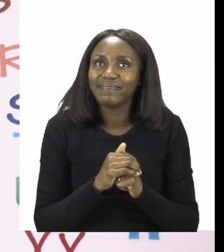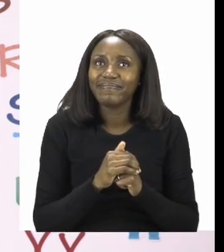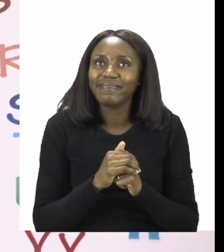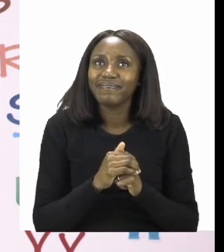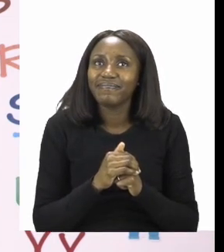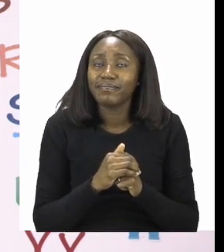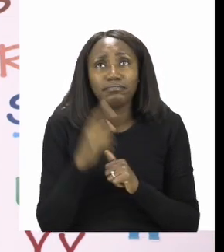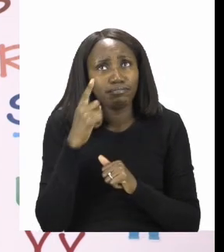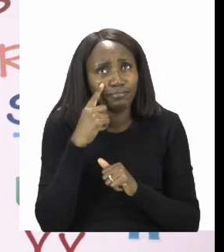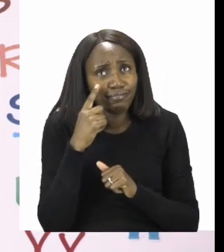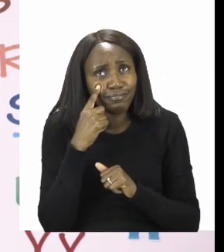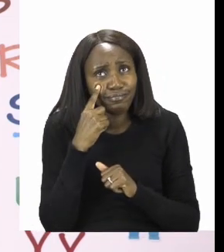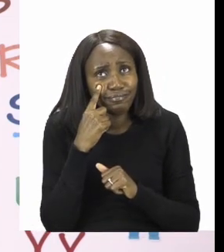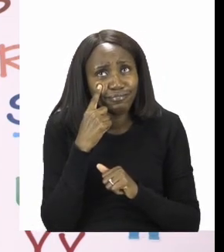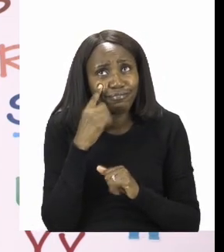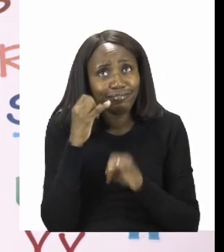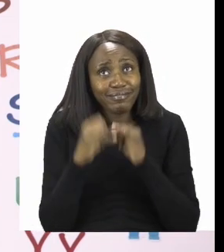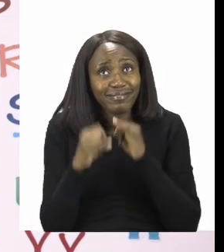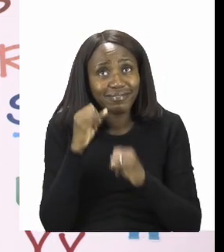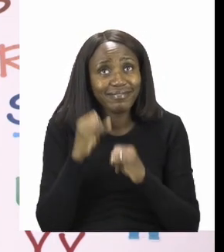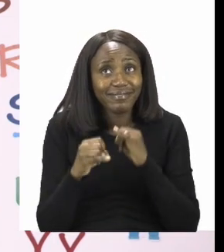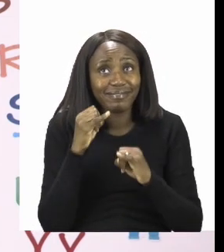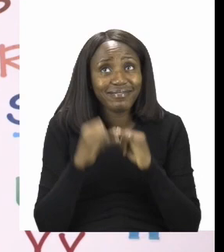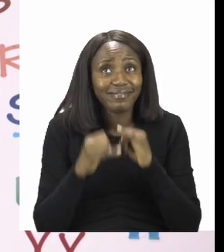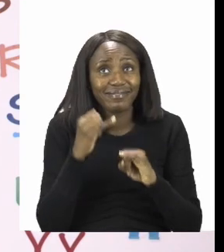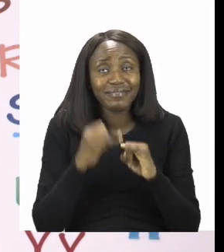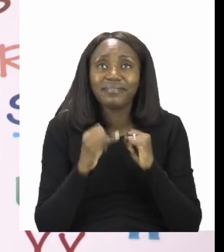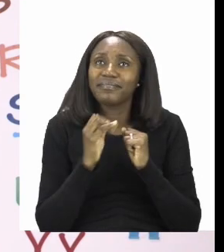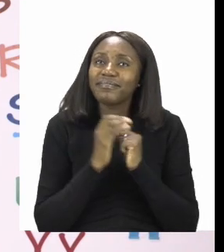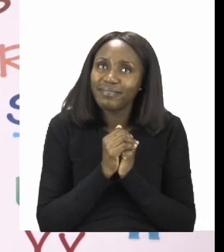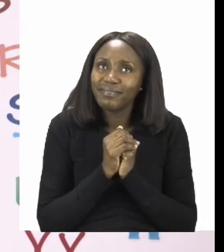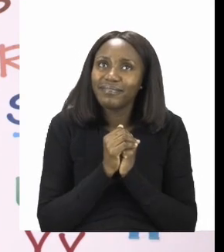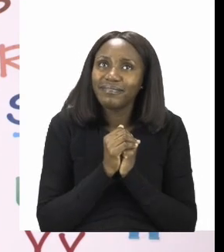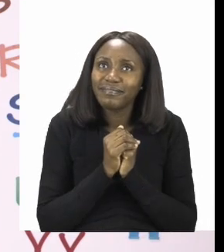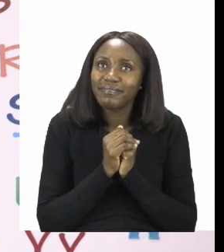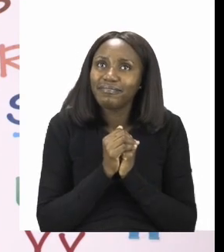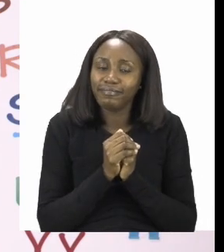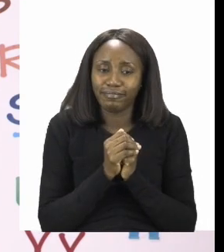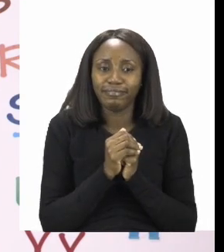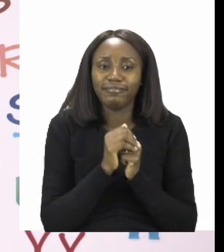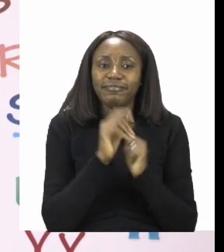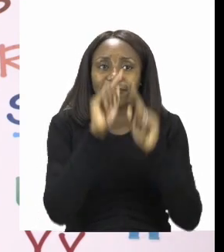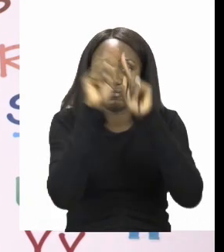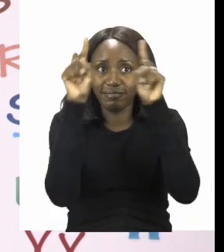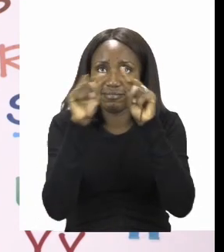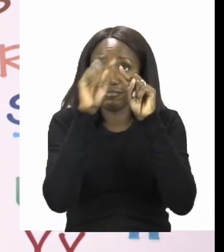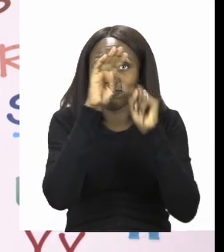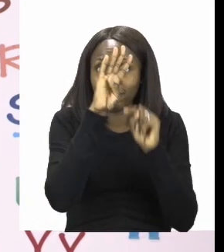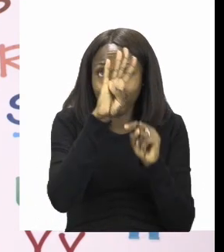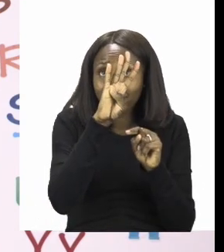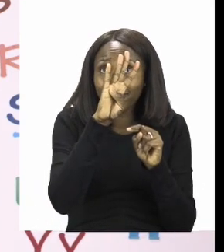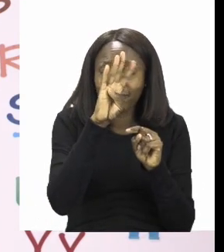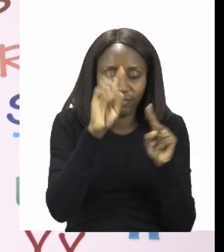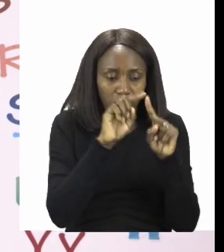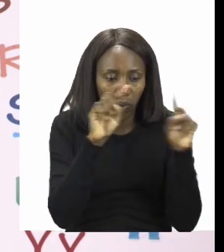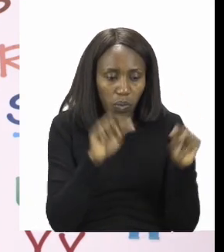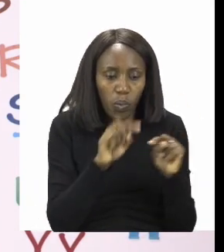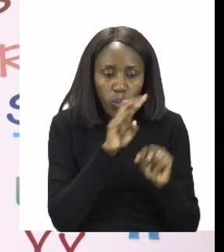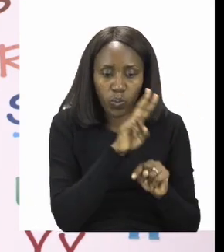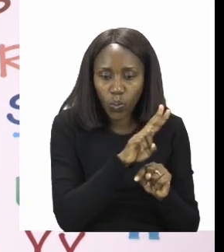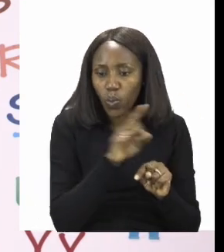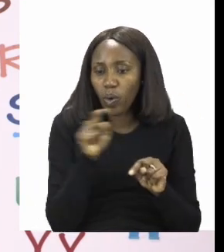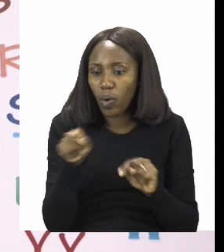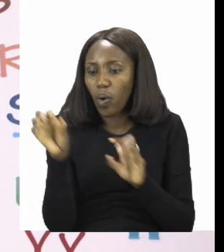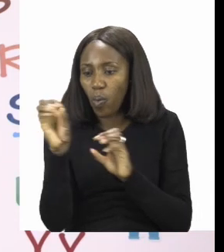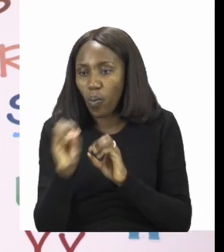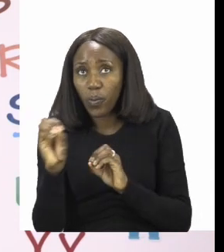Now, let's do the last one that we're going to do together. They want 4 counters. So we're going to